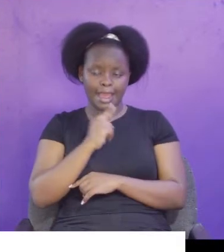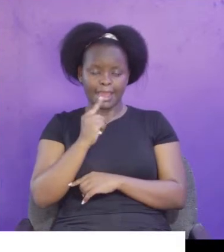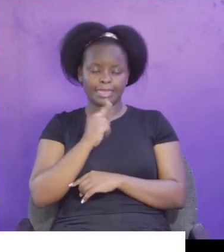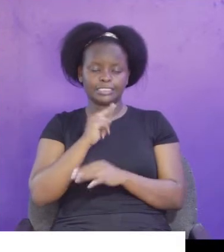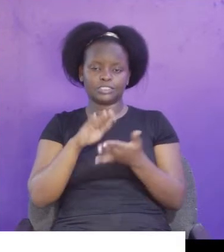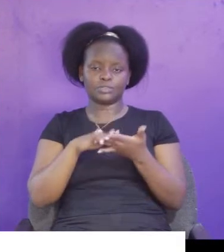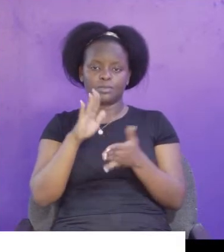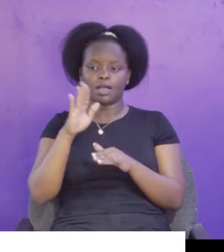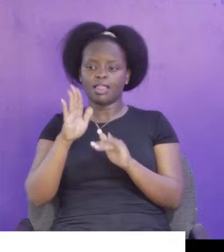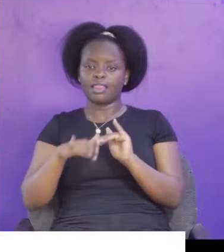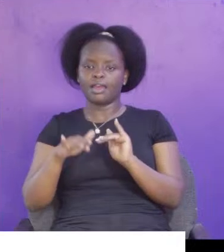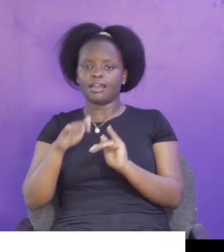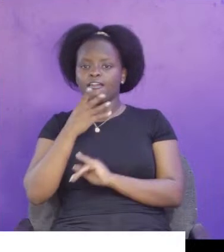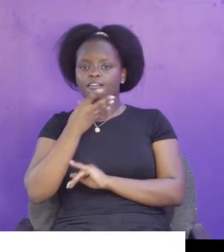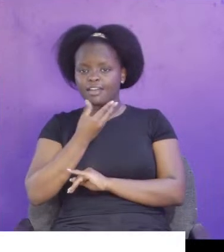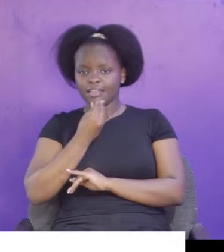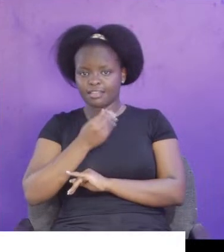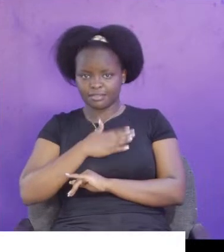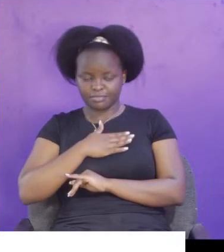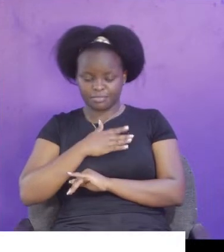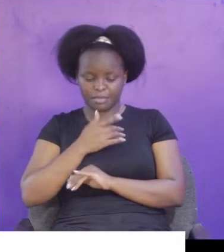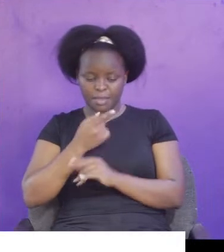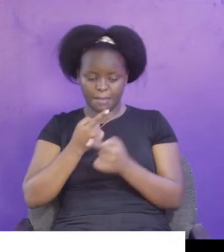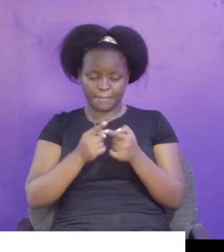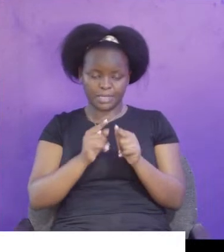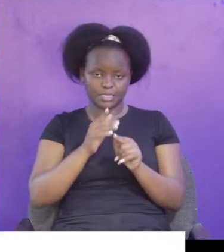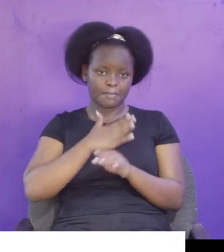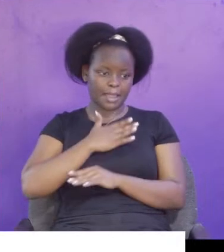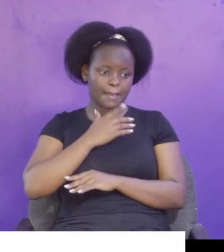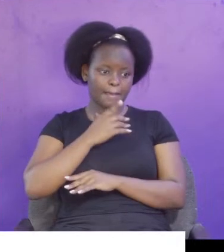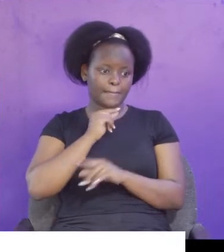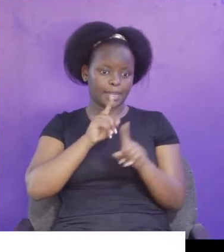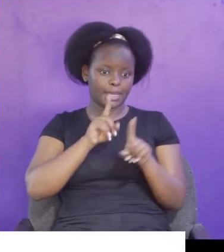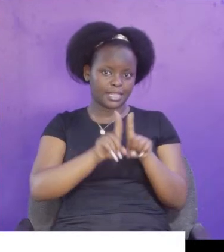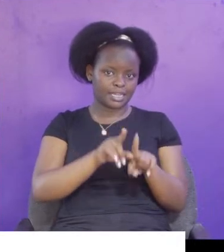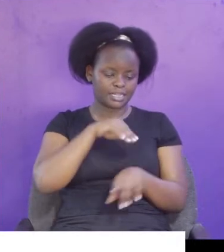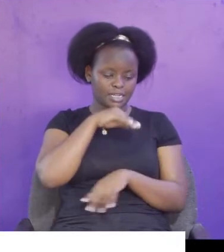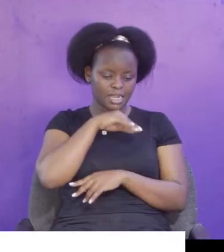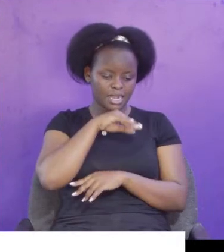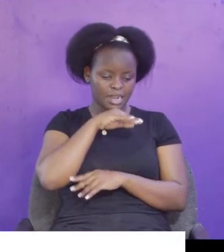But my brother Raila knew how to cook.